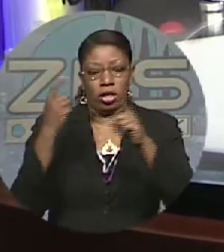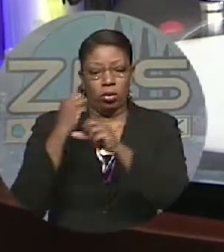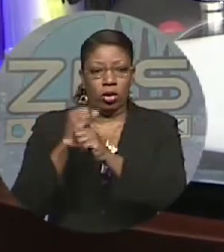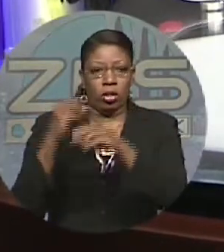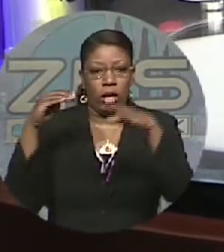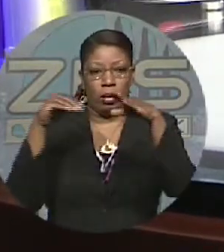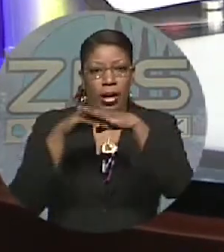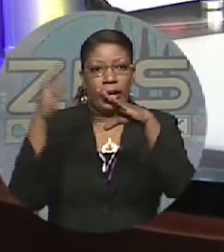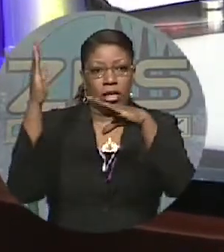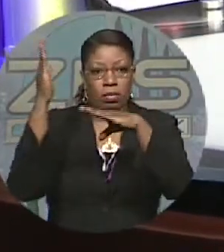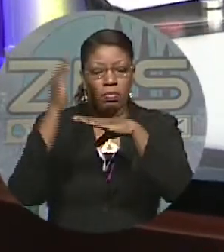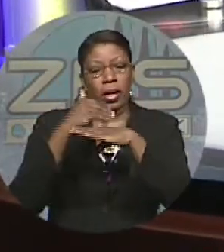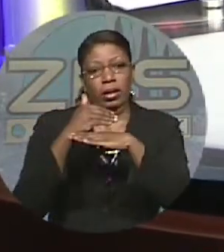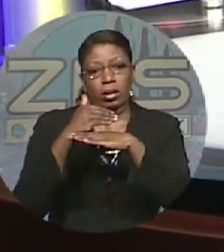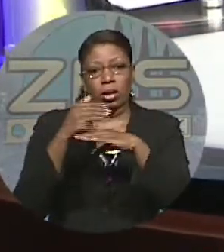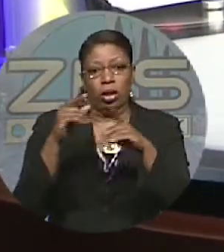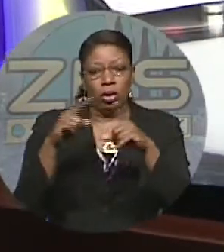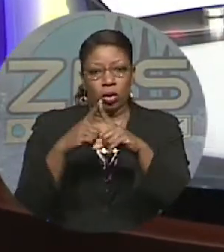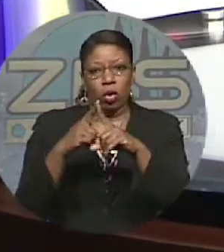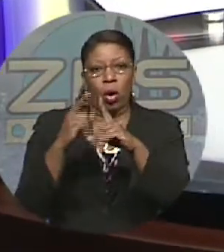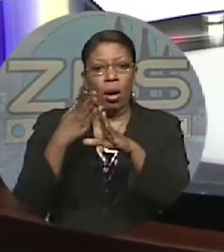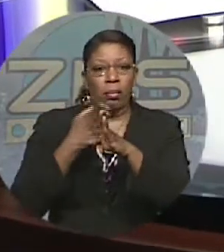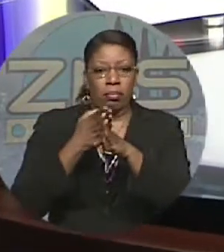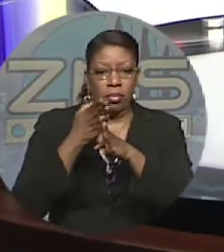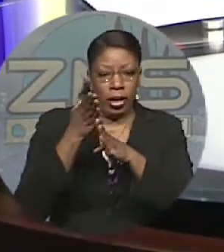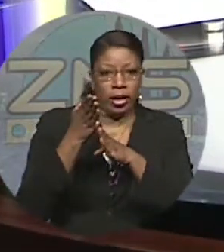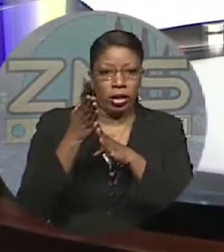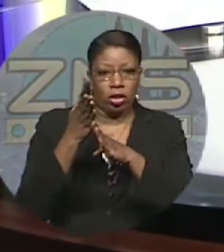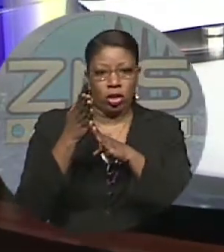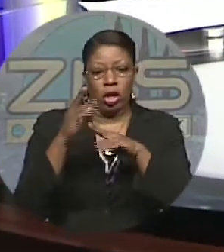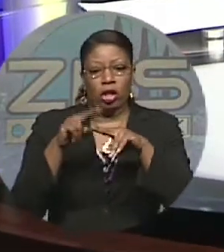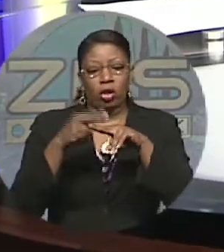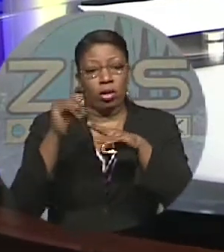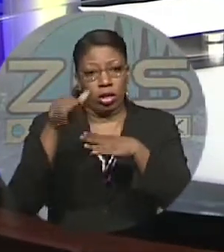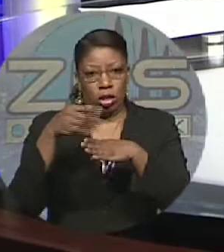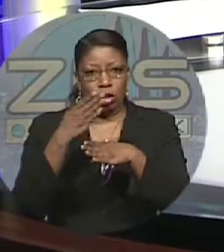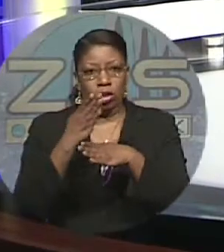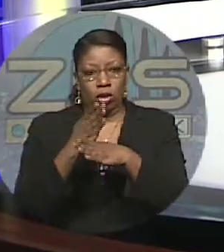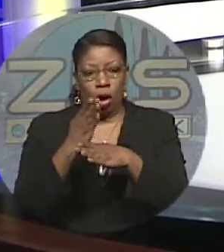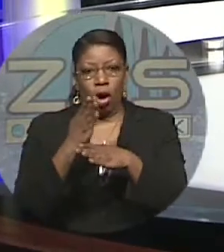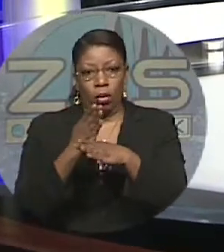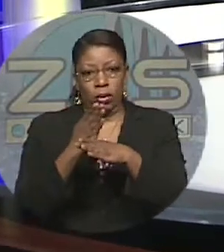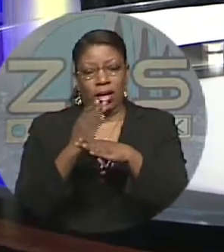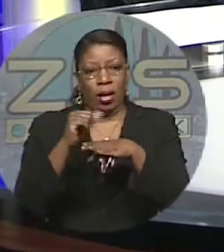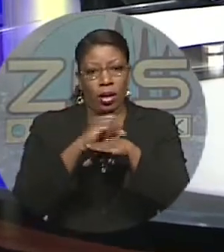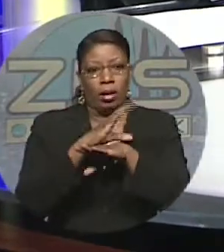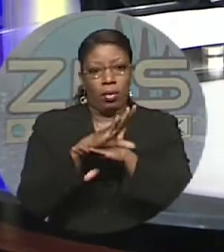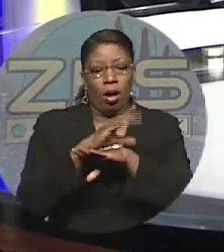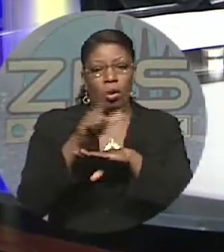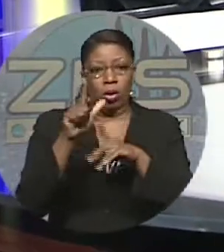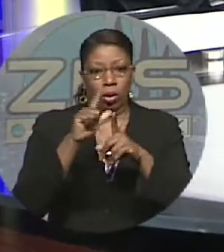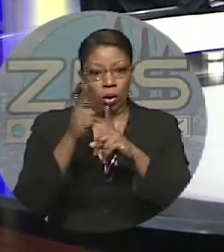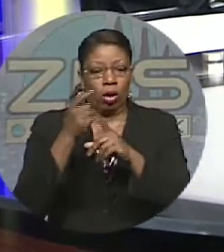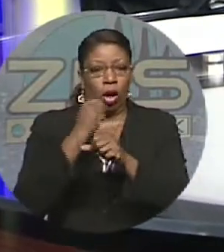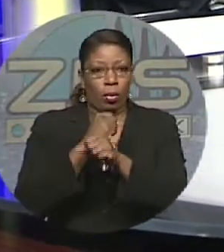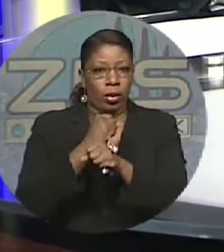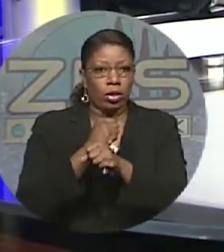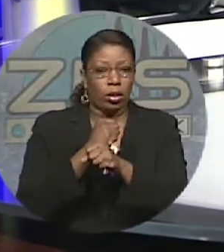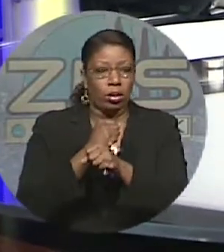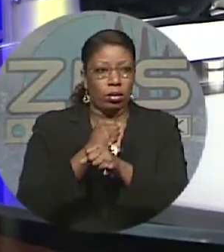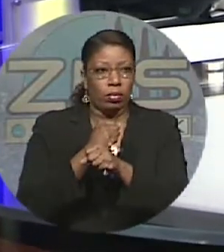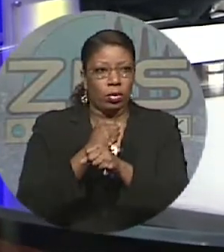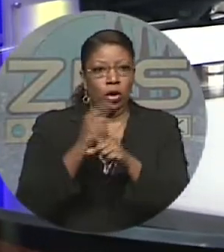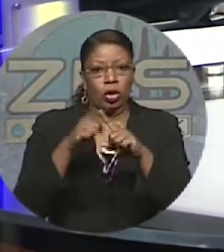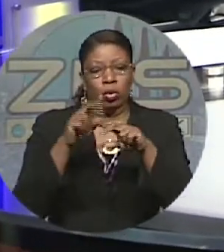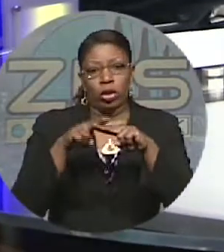banks expected to undergo major job cuts worldwide, which could impact local operations. Now, the decision to cut staff